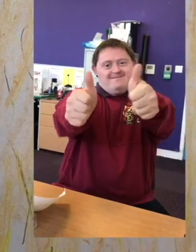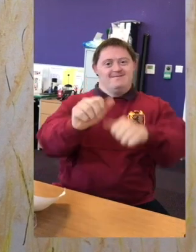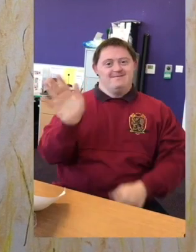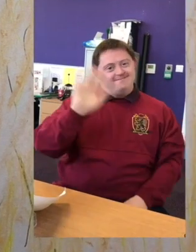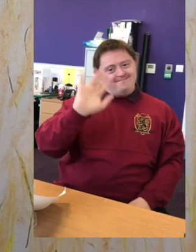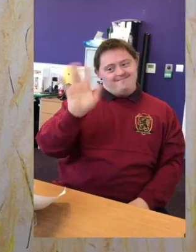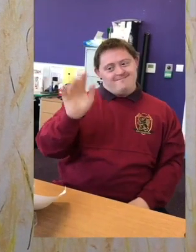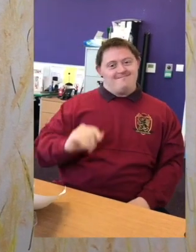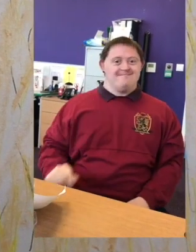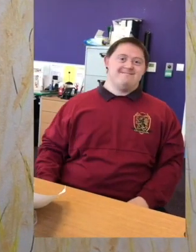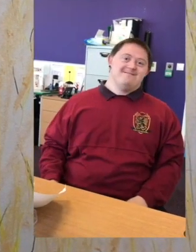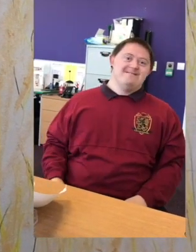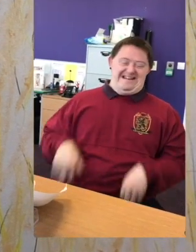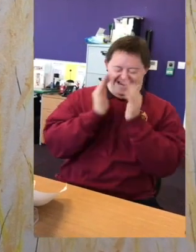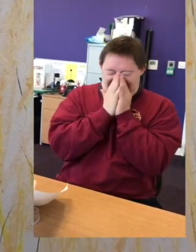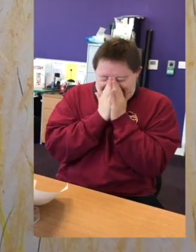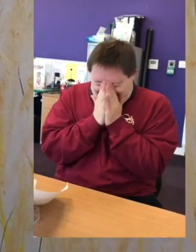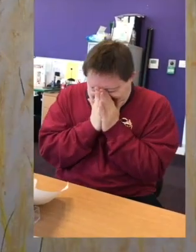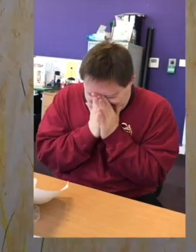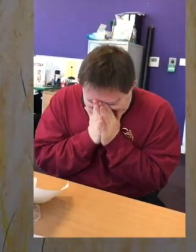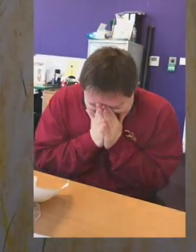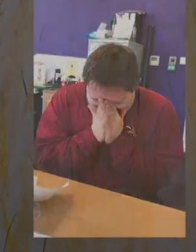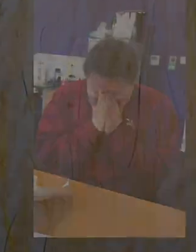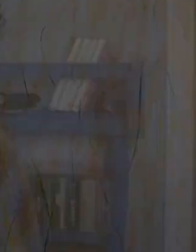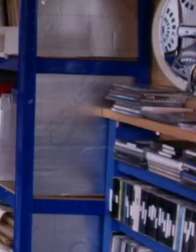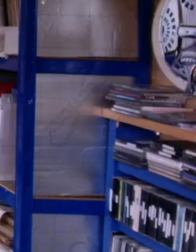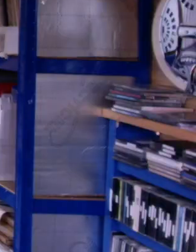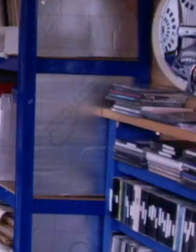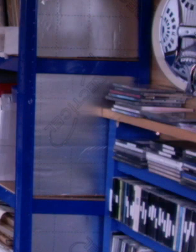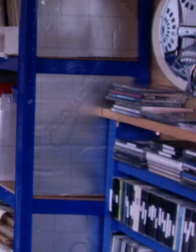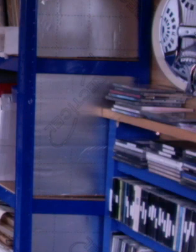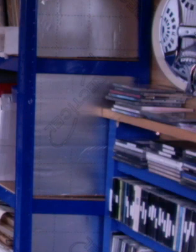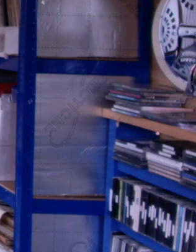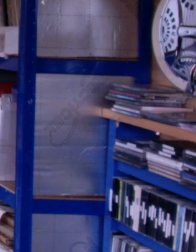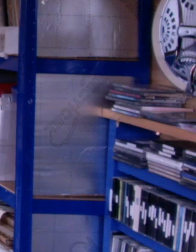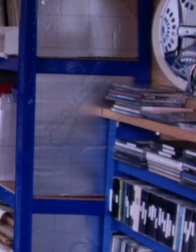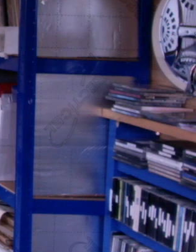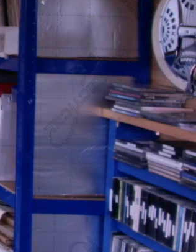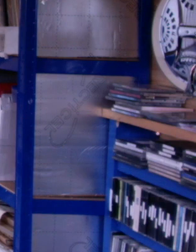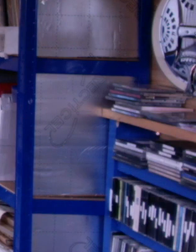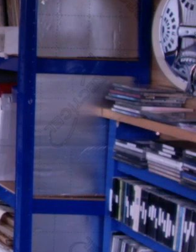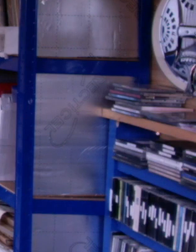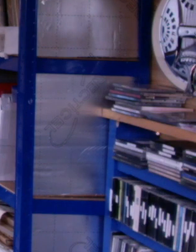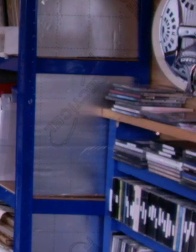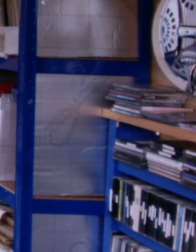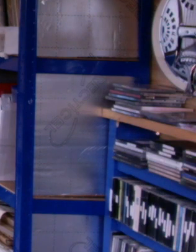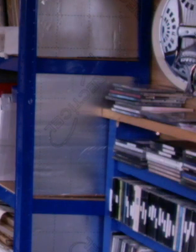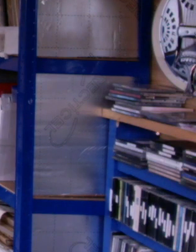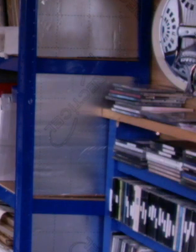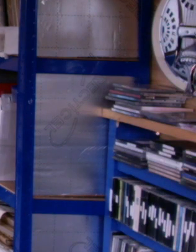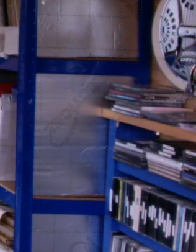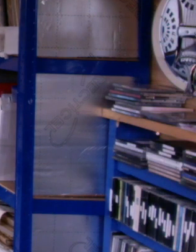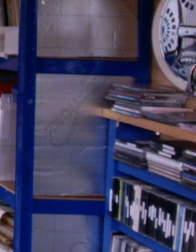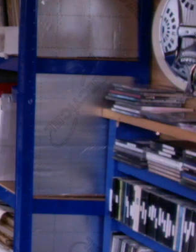I Fantastic. Brilliant. I hope you all enjoyed that